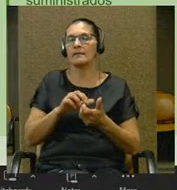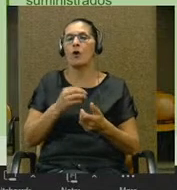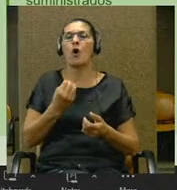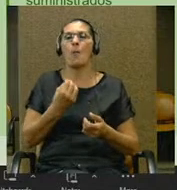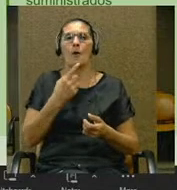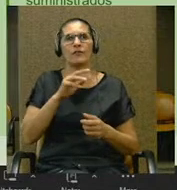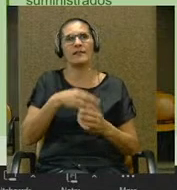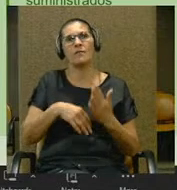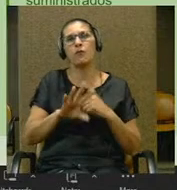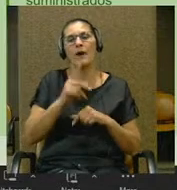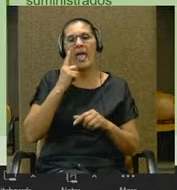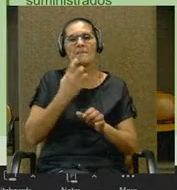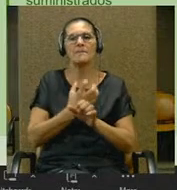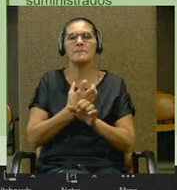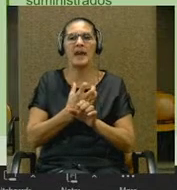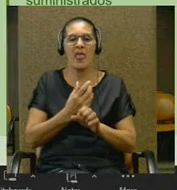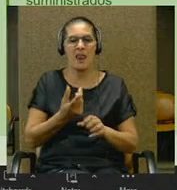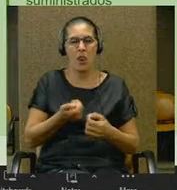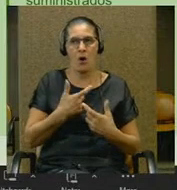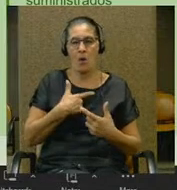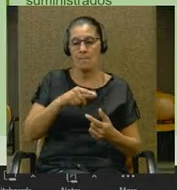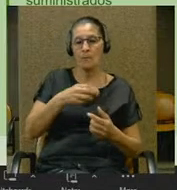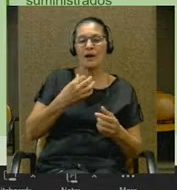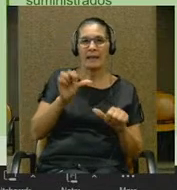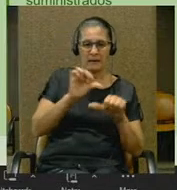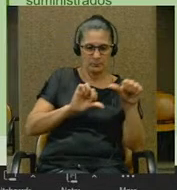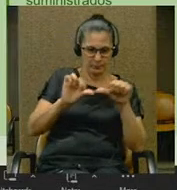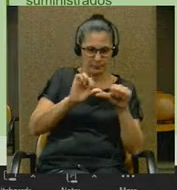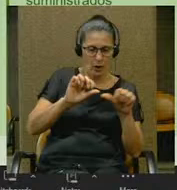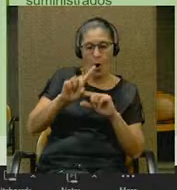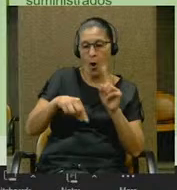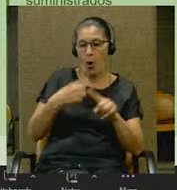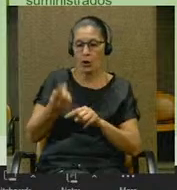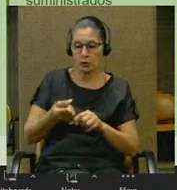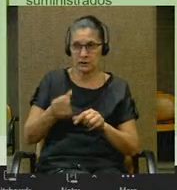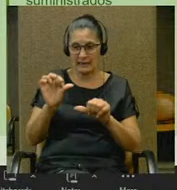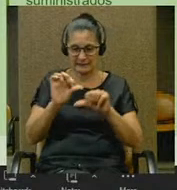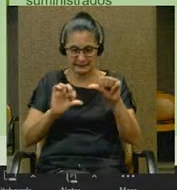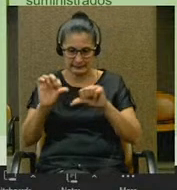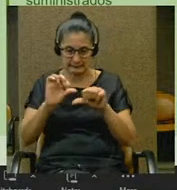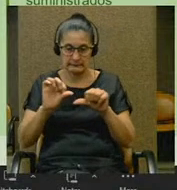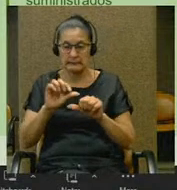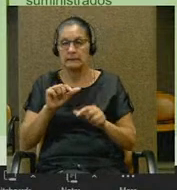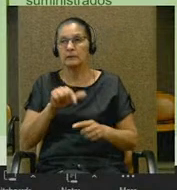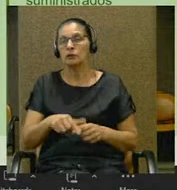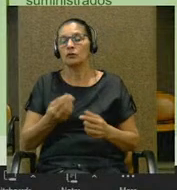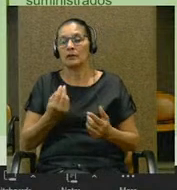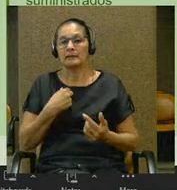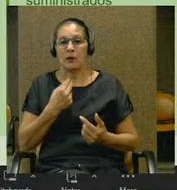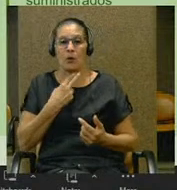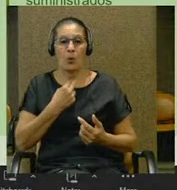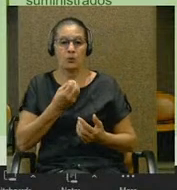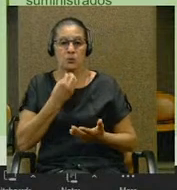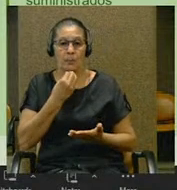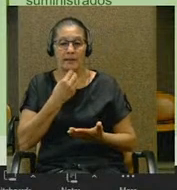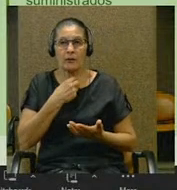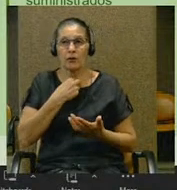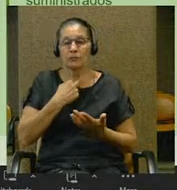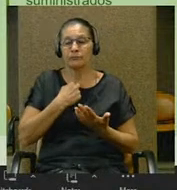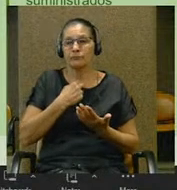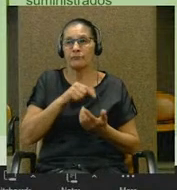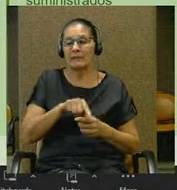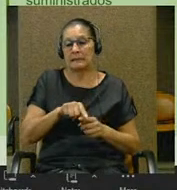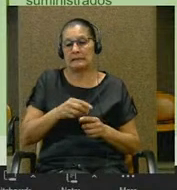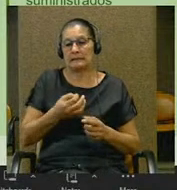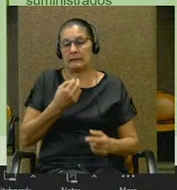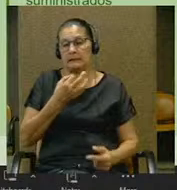a poisoning crisis, because fentanyl comes mixed with other substances without being the intention